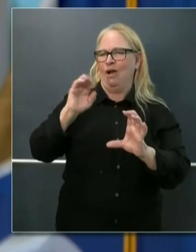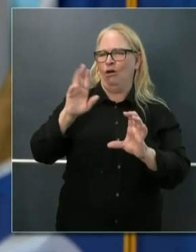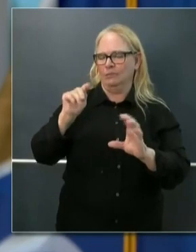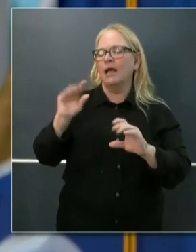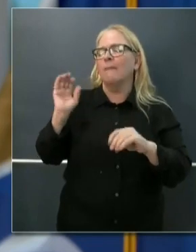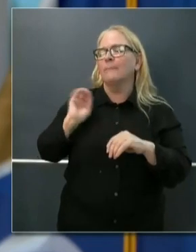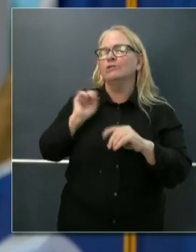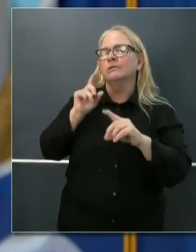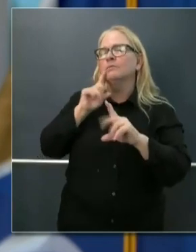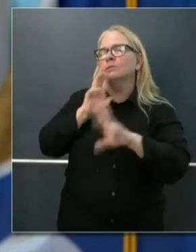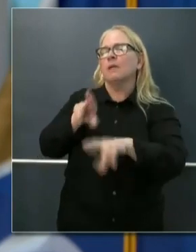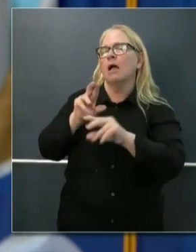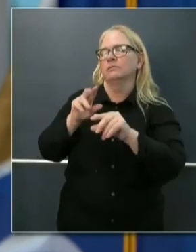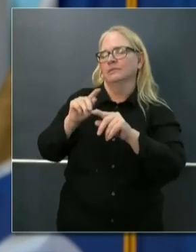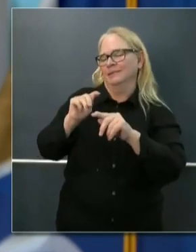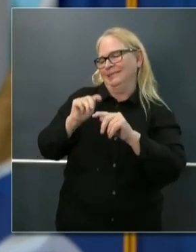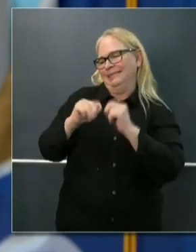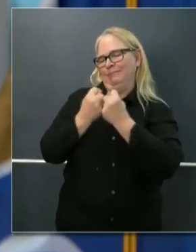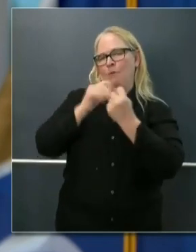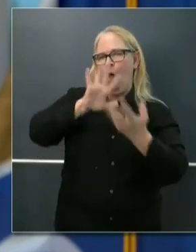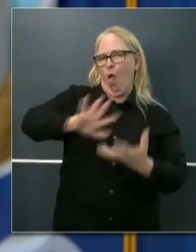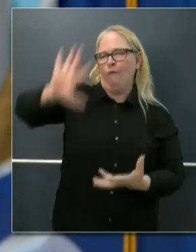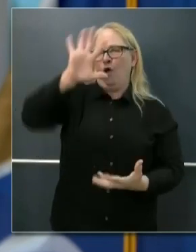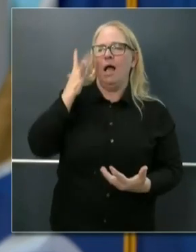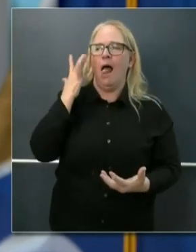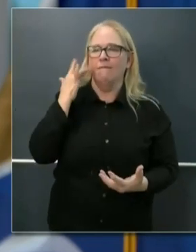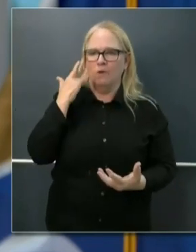state of California. They'll provide an